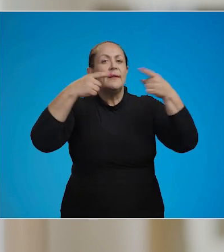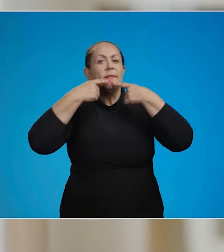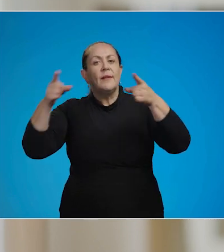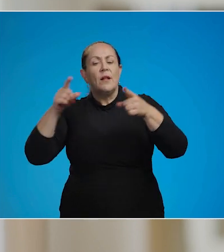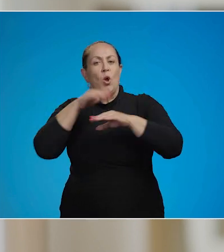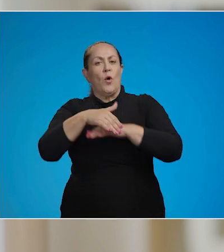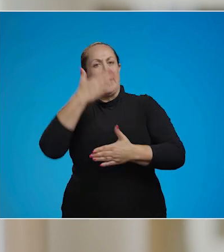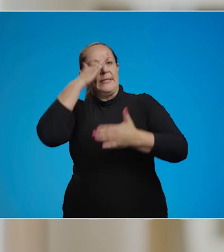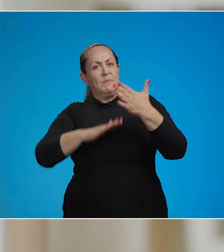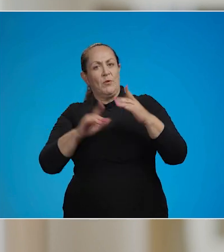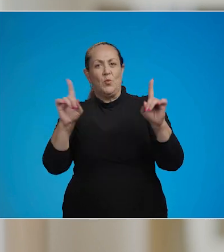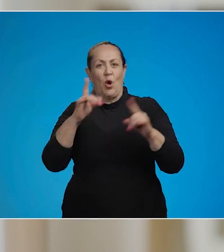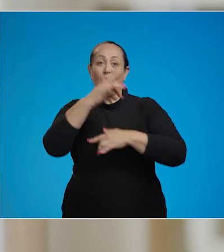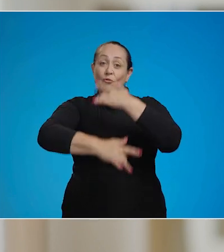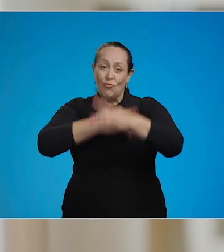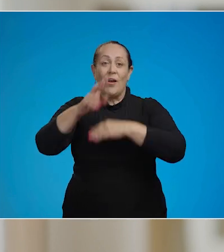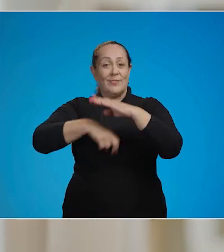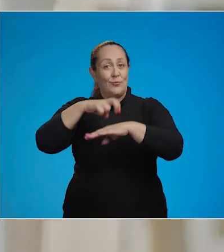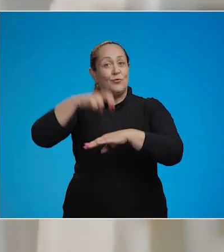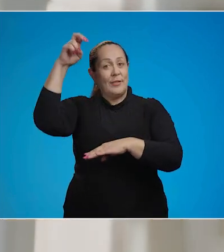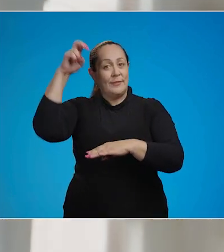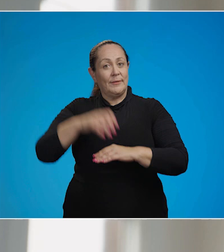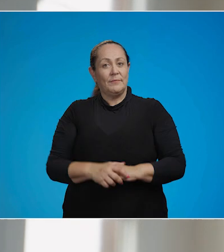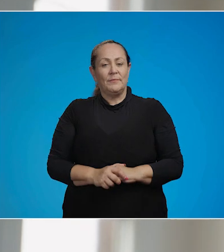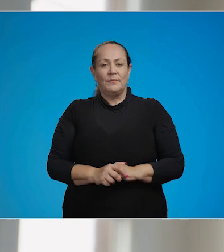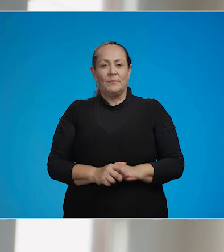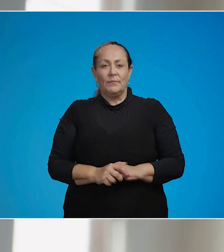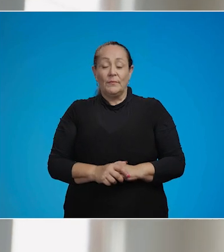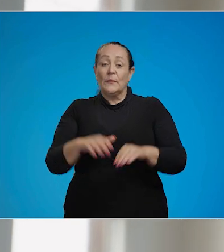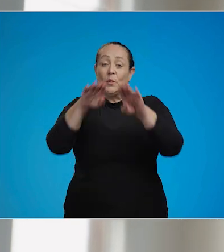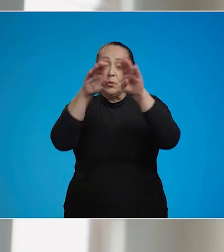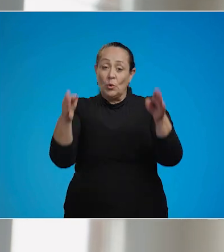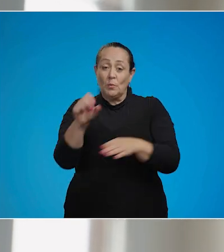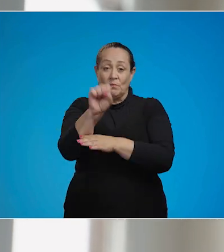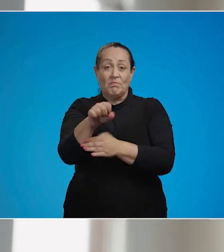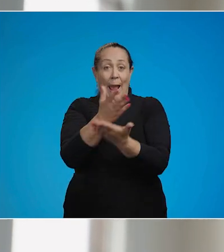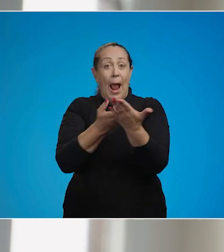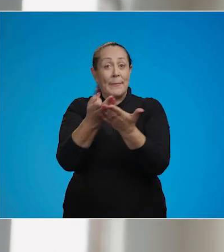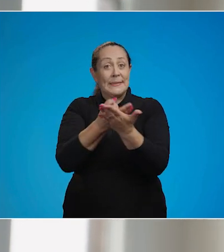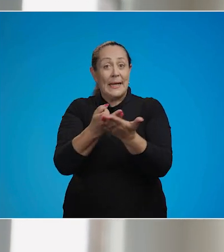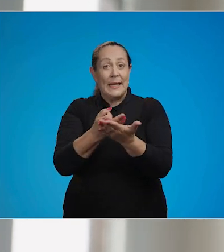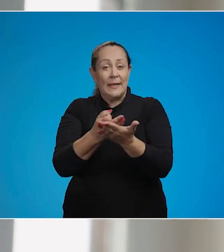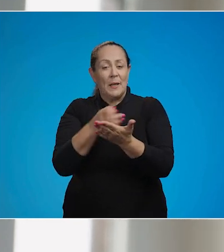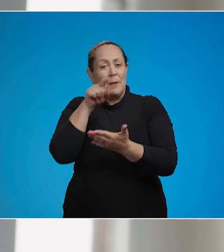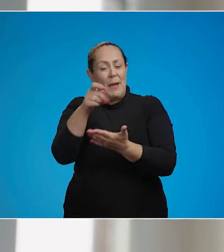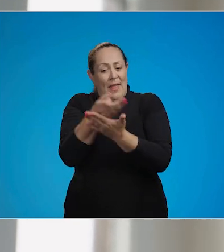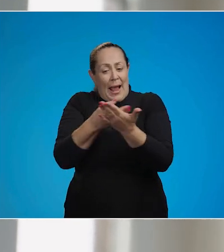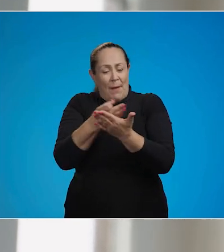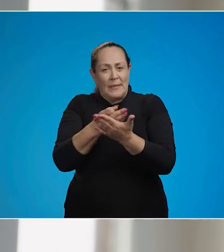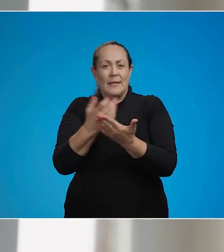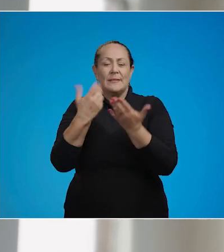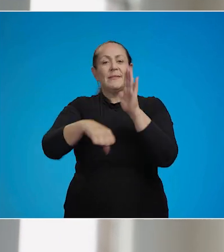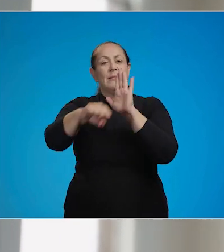we experience. Christ is risen. Yes, the tomb is empty, but it is only empty as a sign